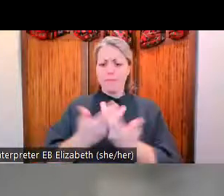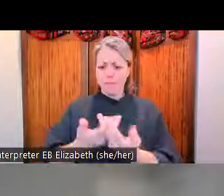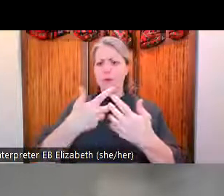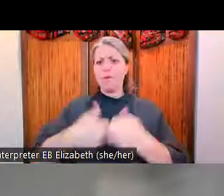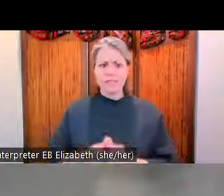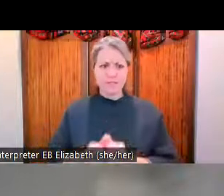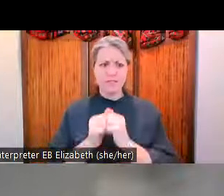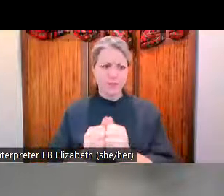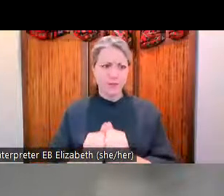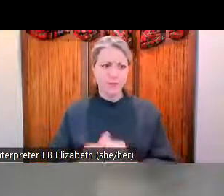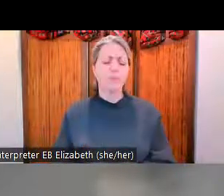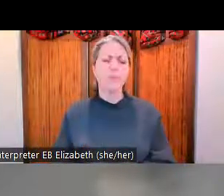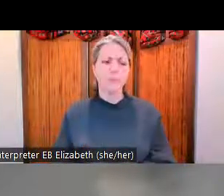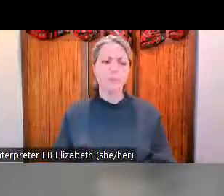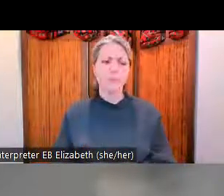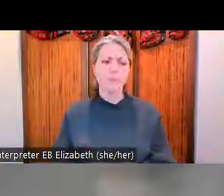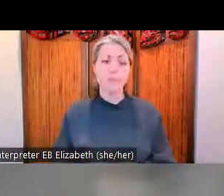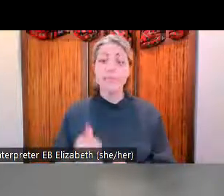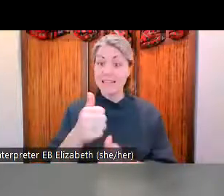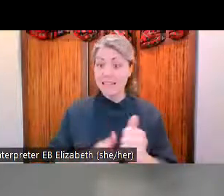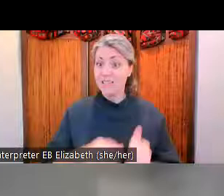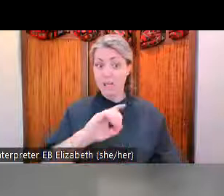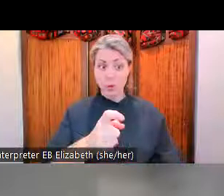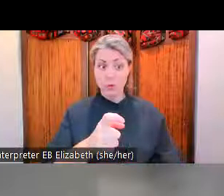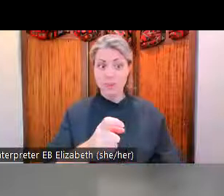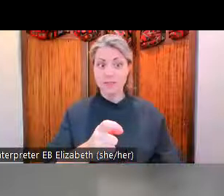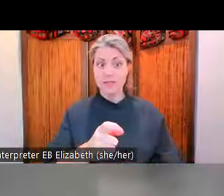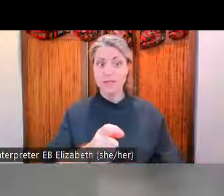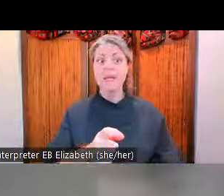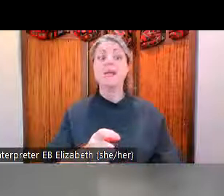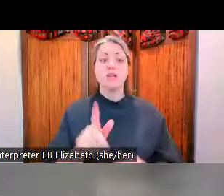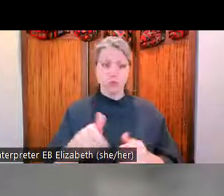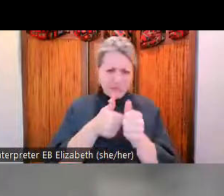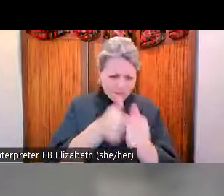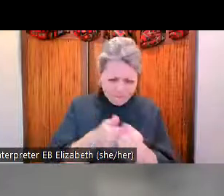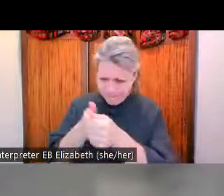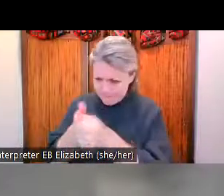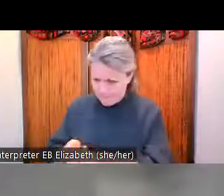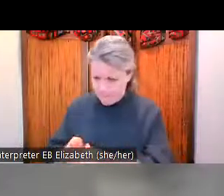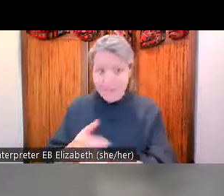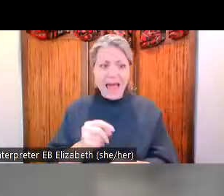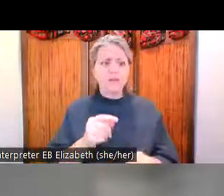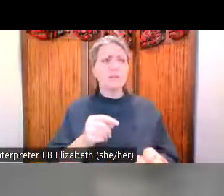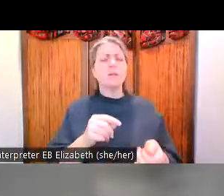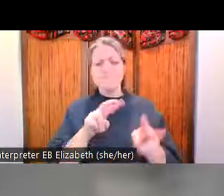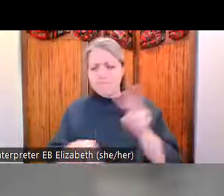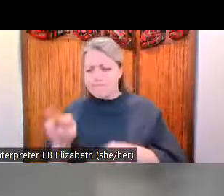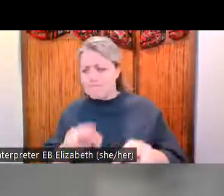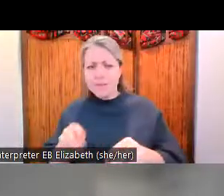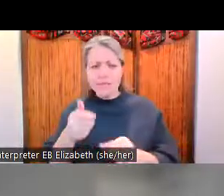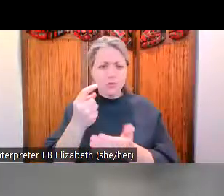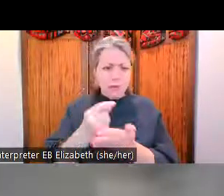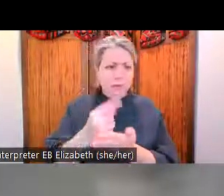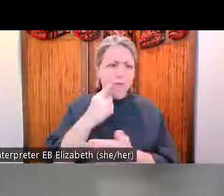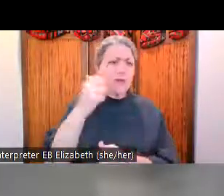Having each diagnosis specifically will guide the best treatment for each one. And so,